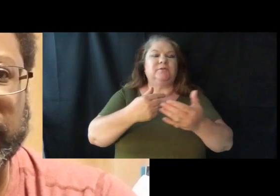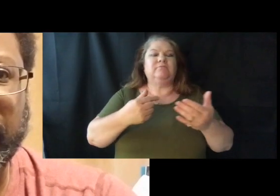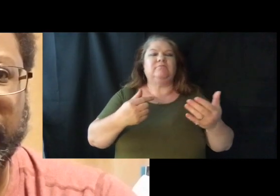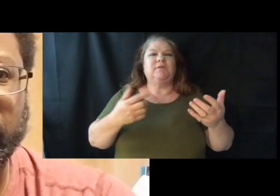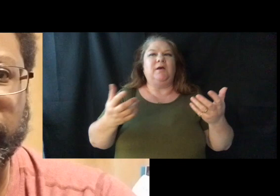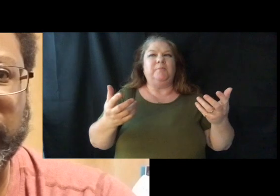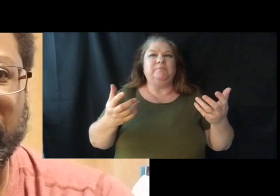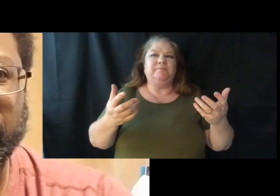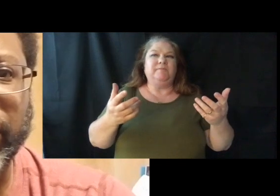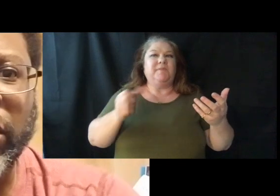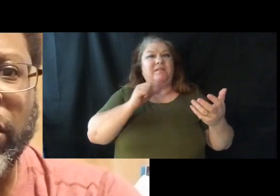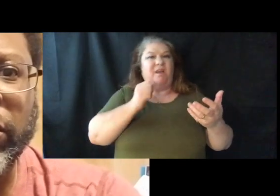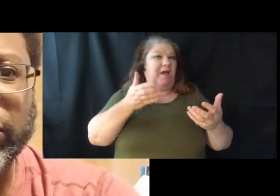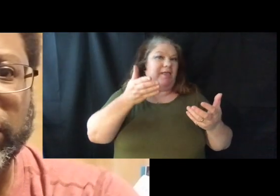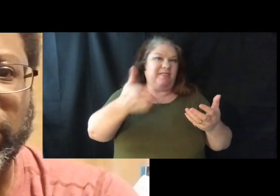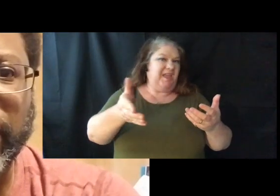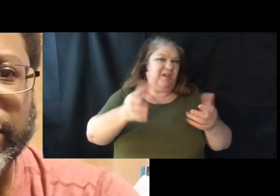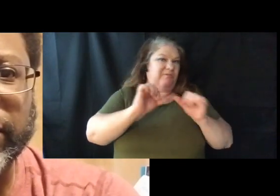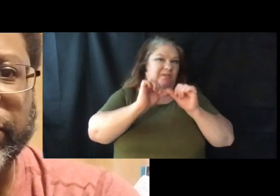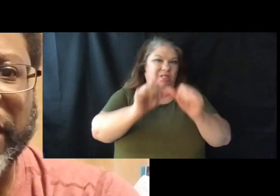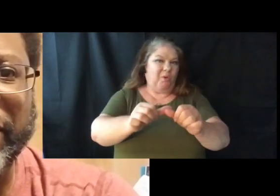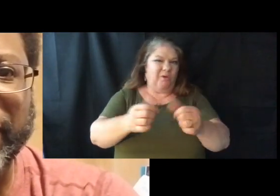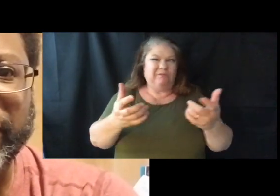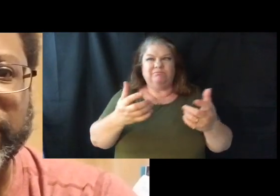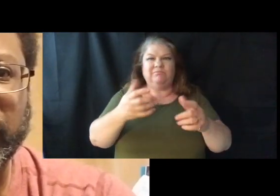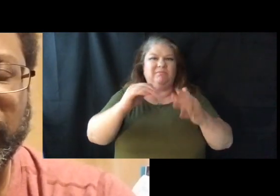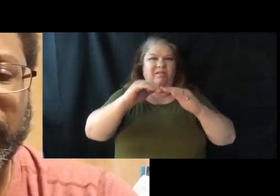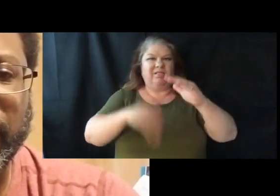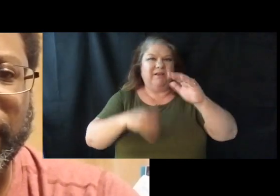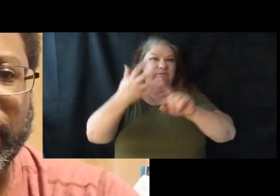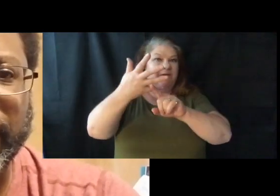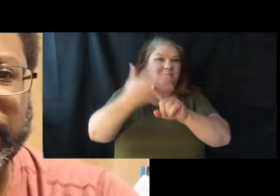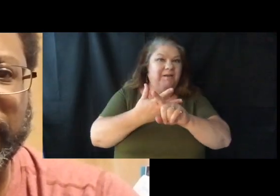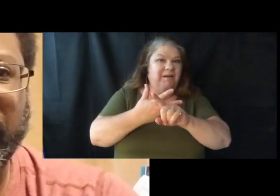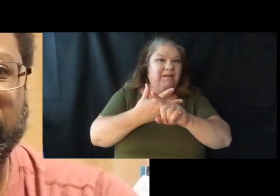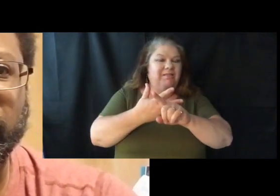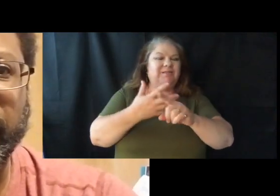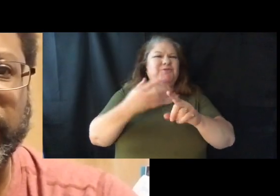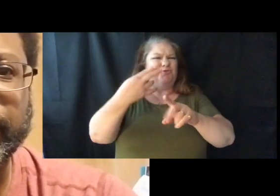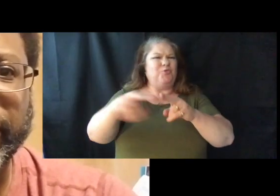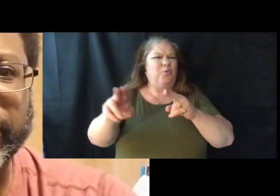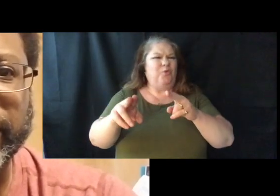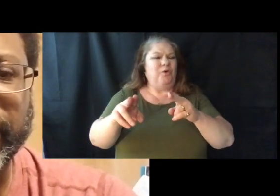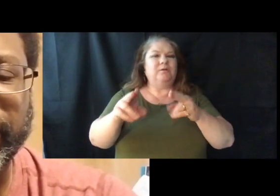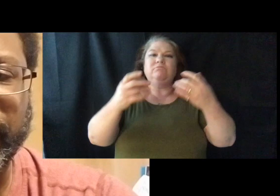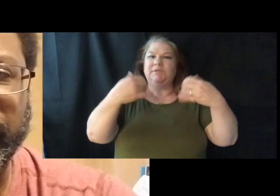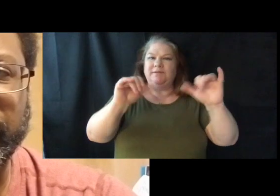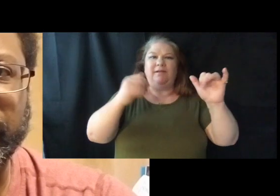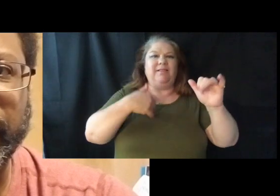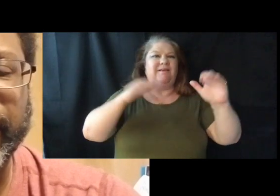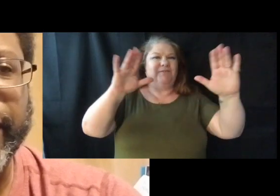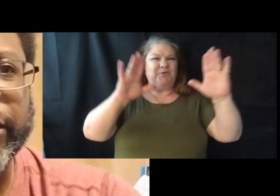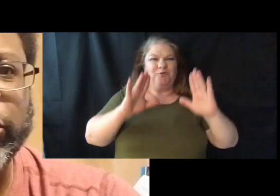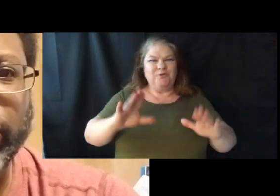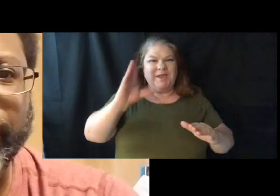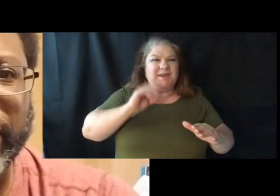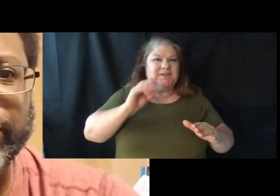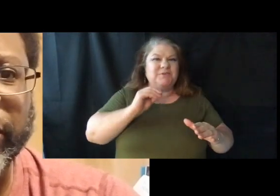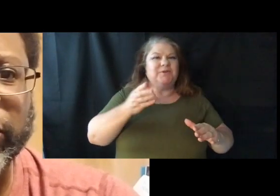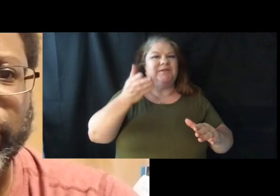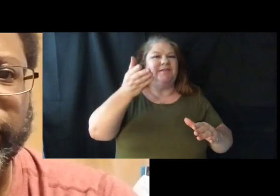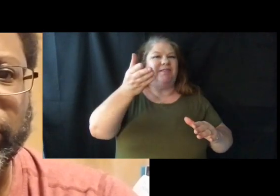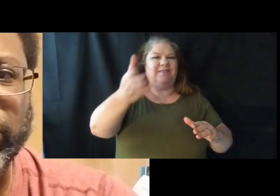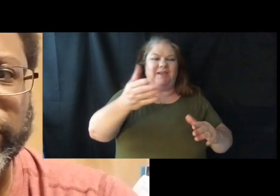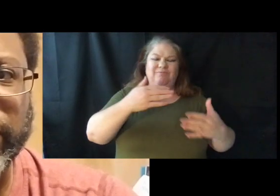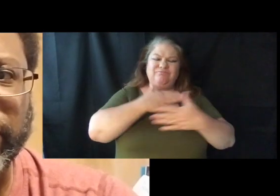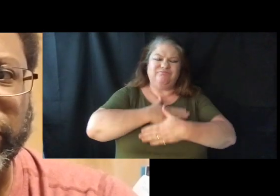I was not at Girls High very long, a little less than 5 months, I did have a great experience there and enjoyed my